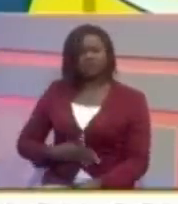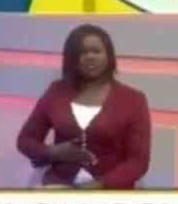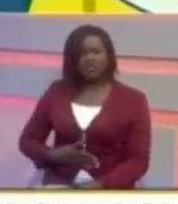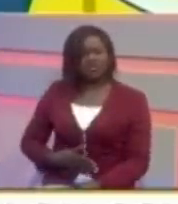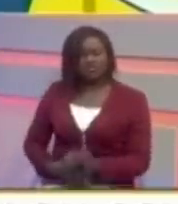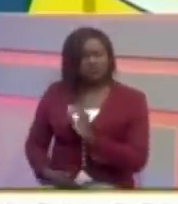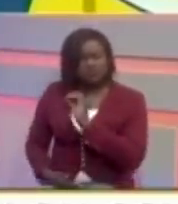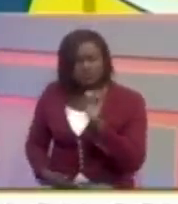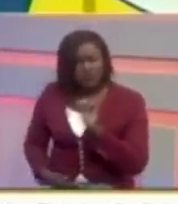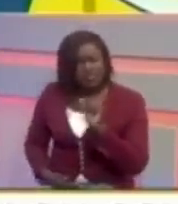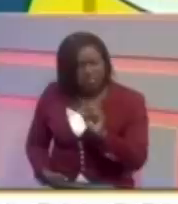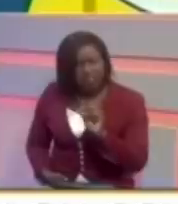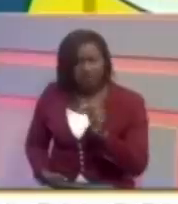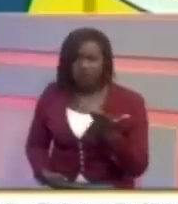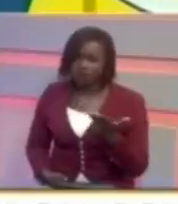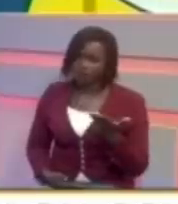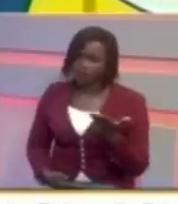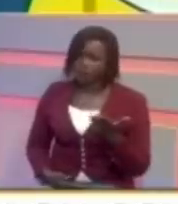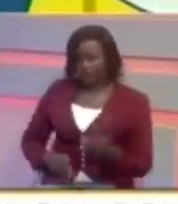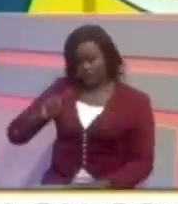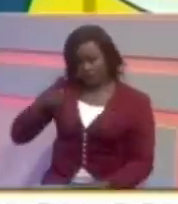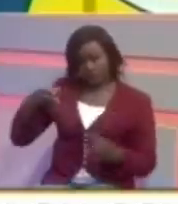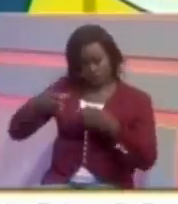before the scientists. Let our scientists first